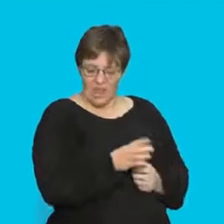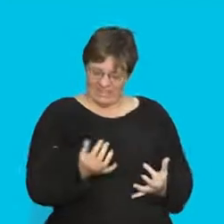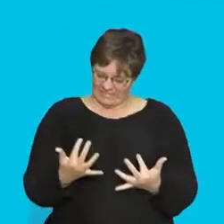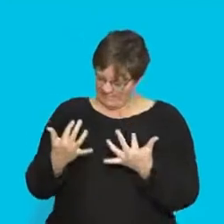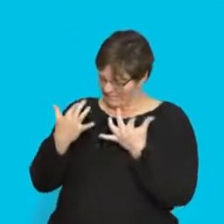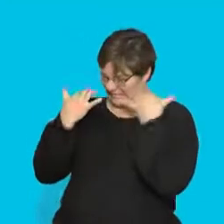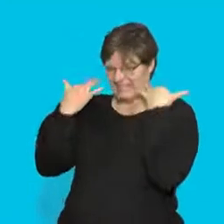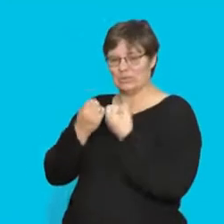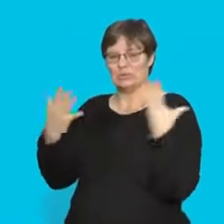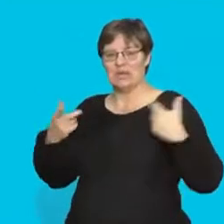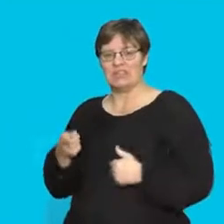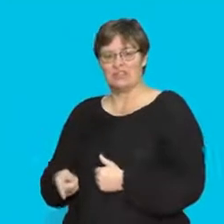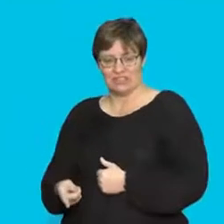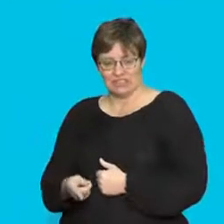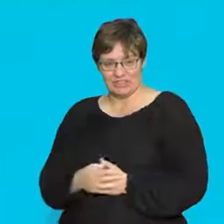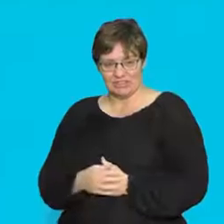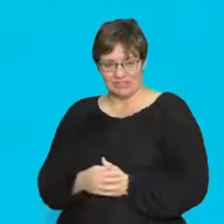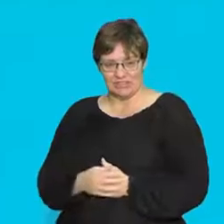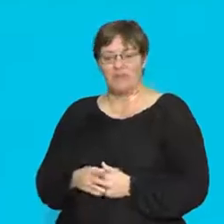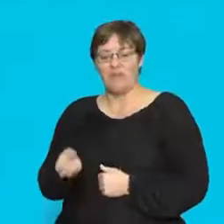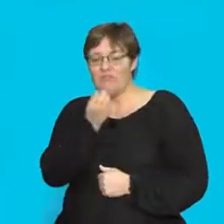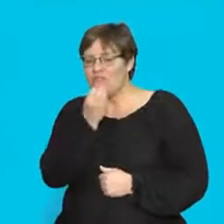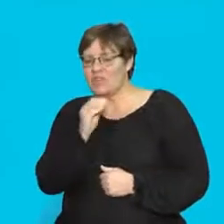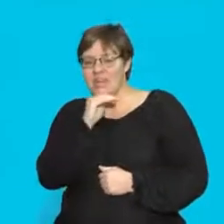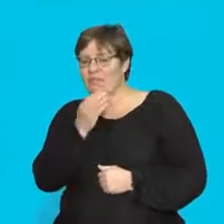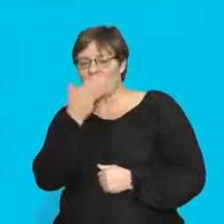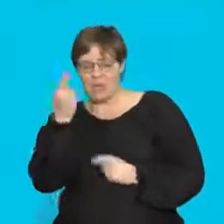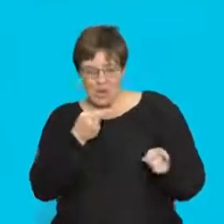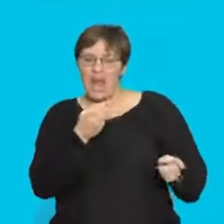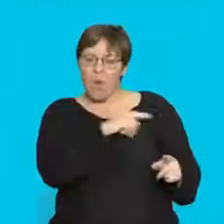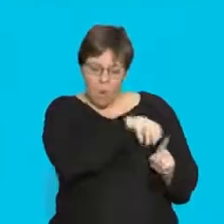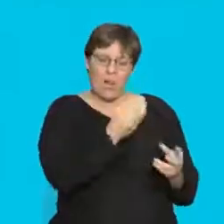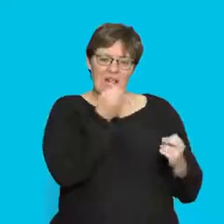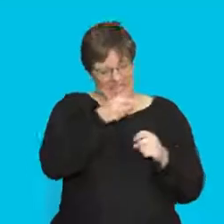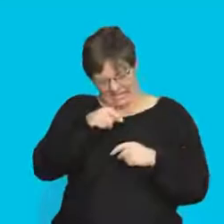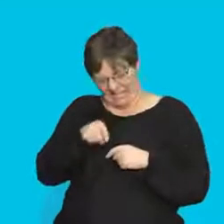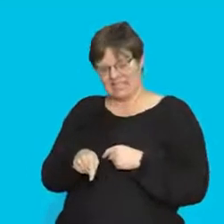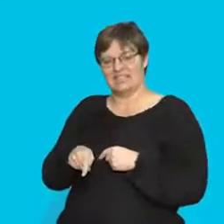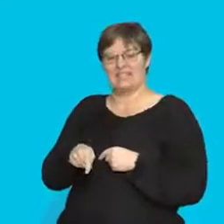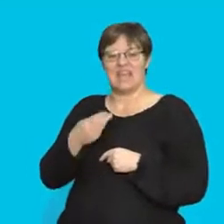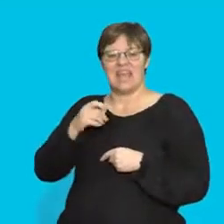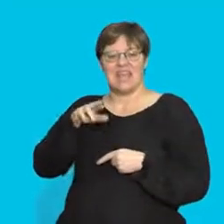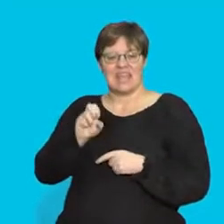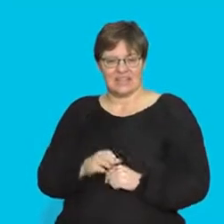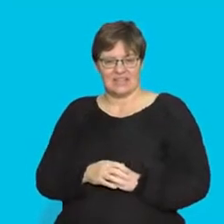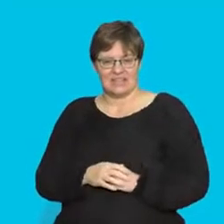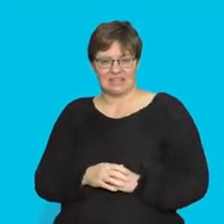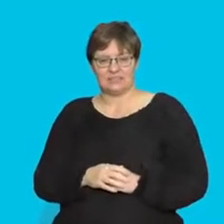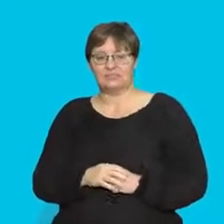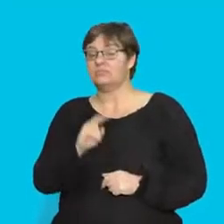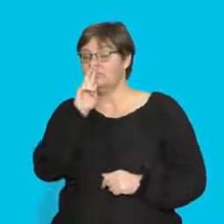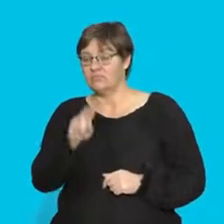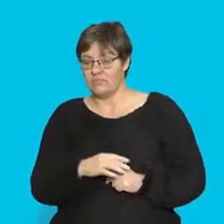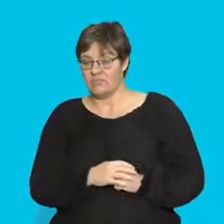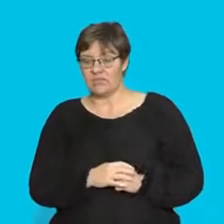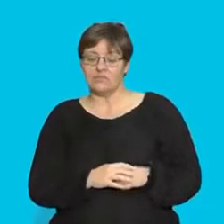other words, there's too many predators and not enough prey species. We're seeing then, after a while,